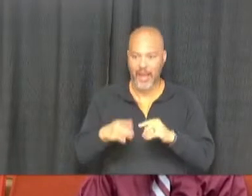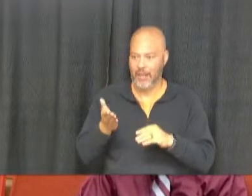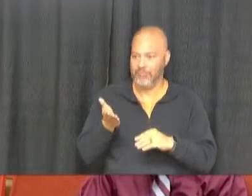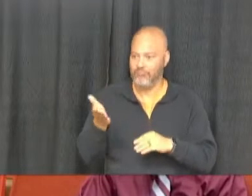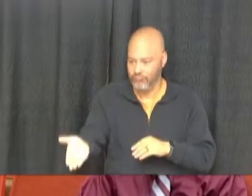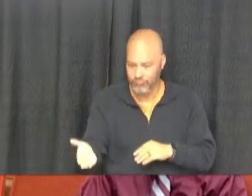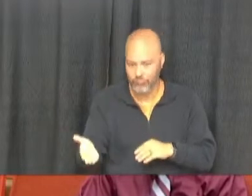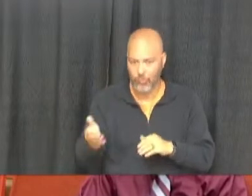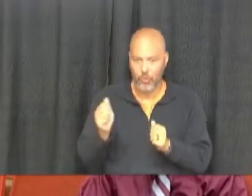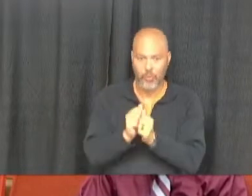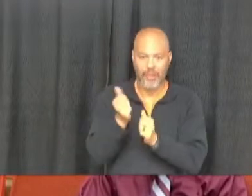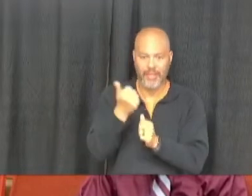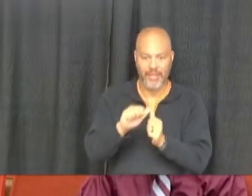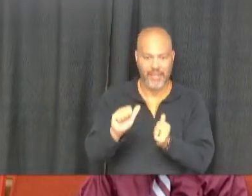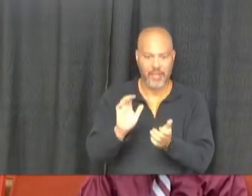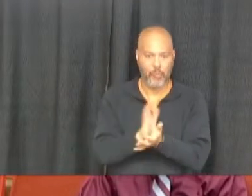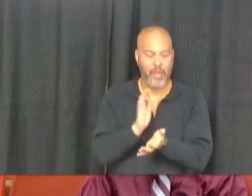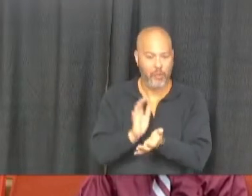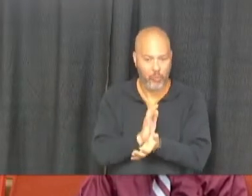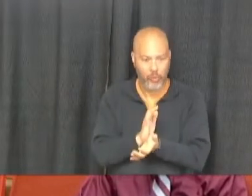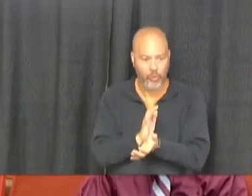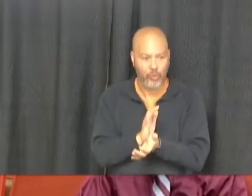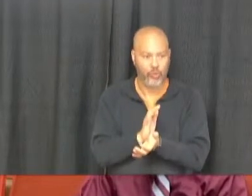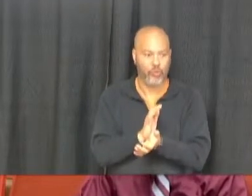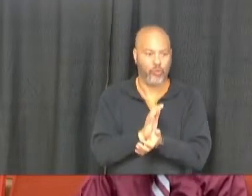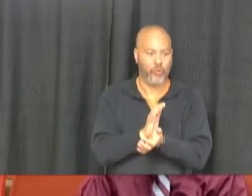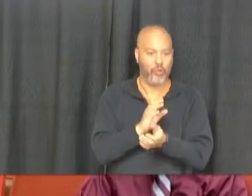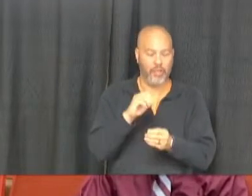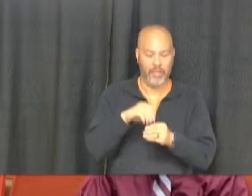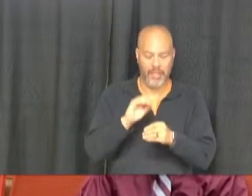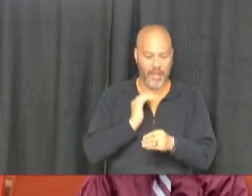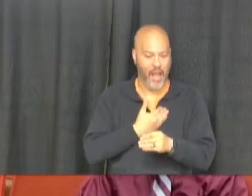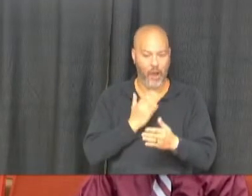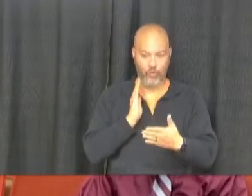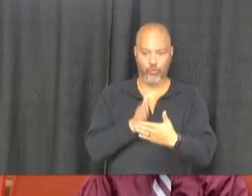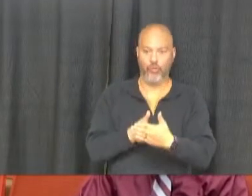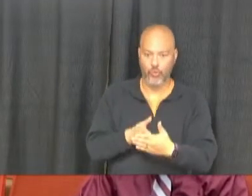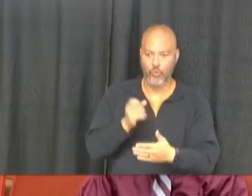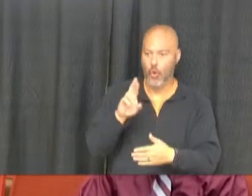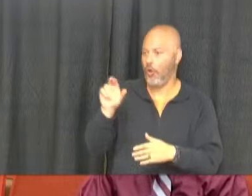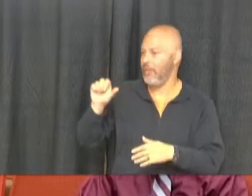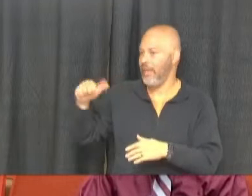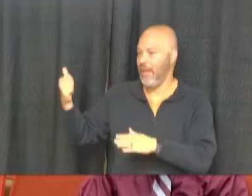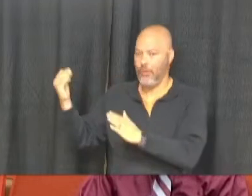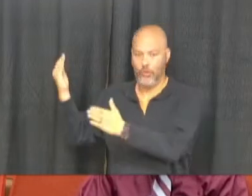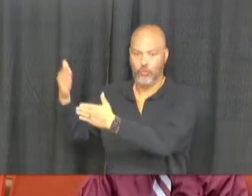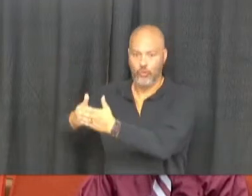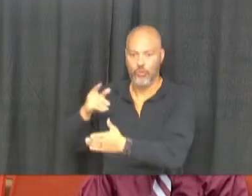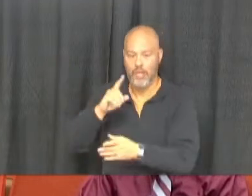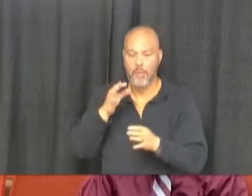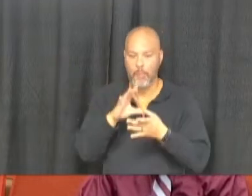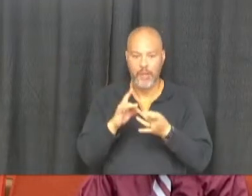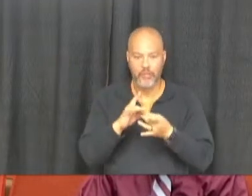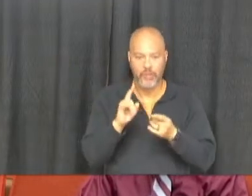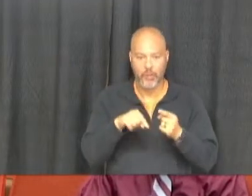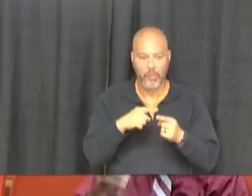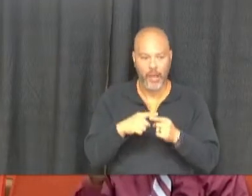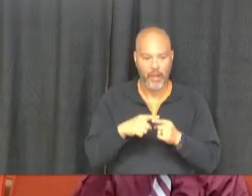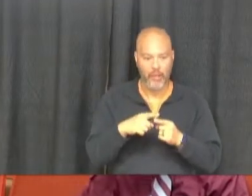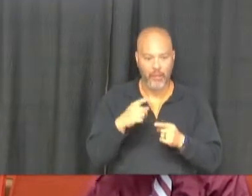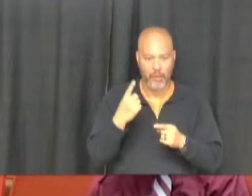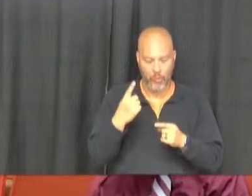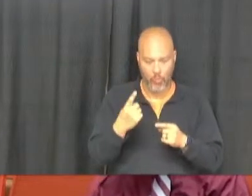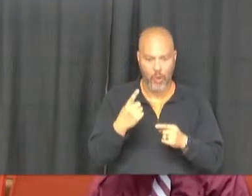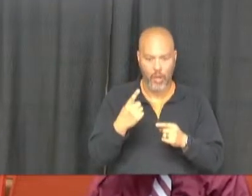served with any suit papers in our suit or in the other lawsuit he mentioned, that the one heir